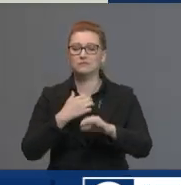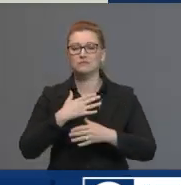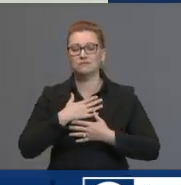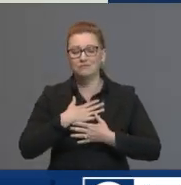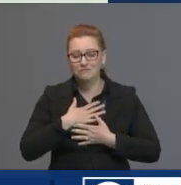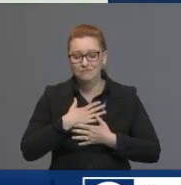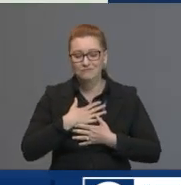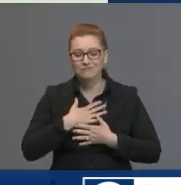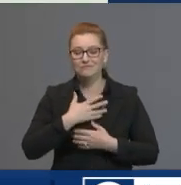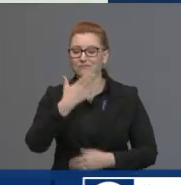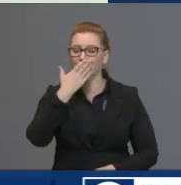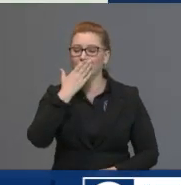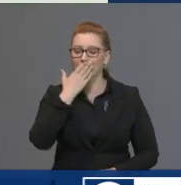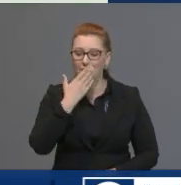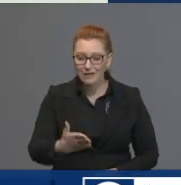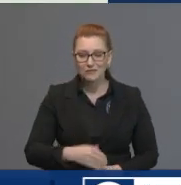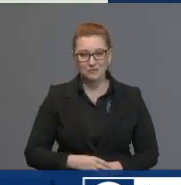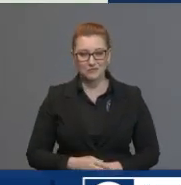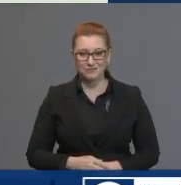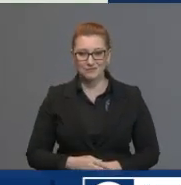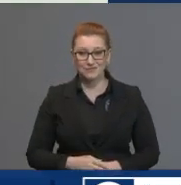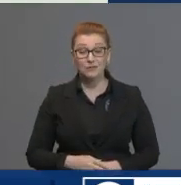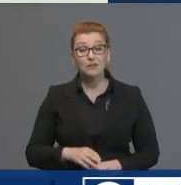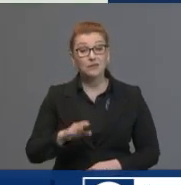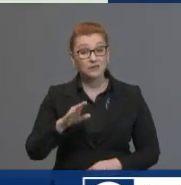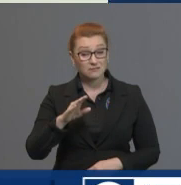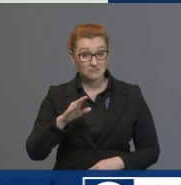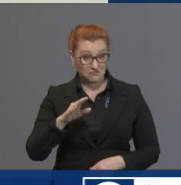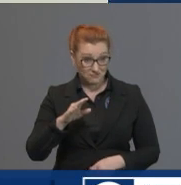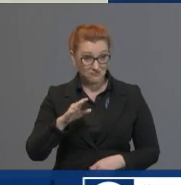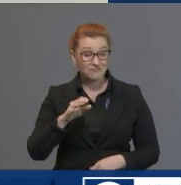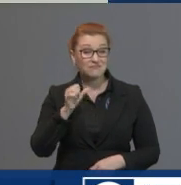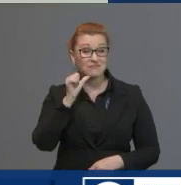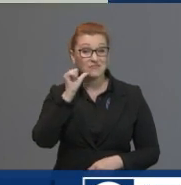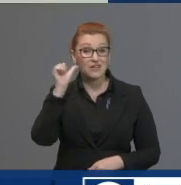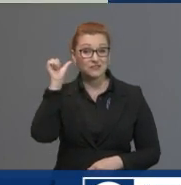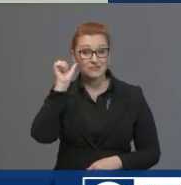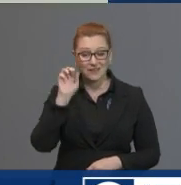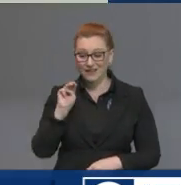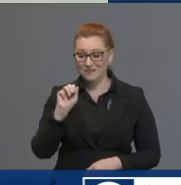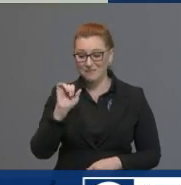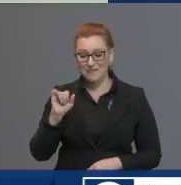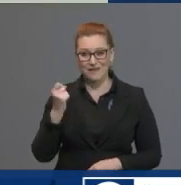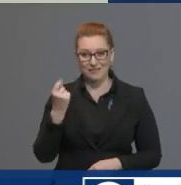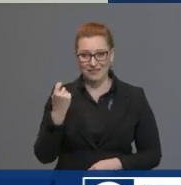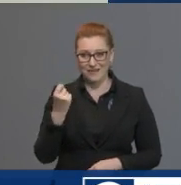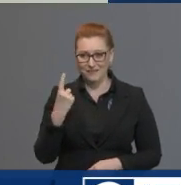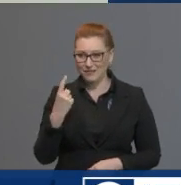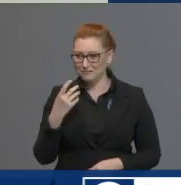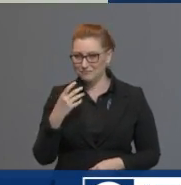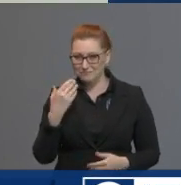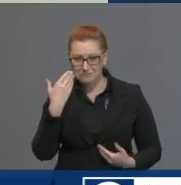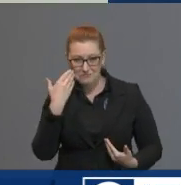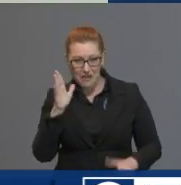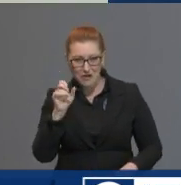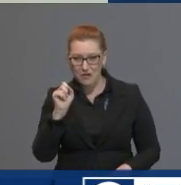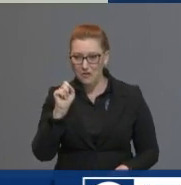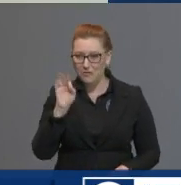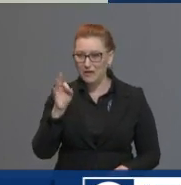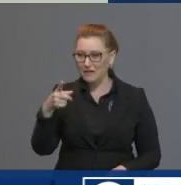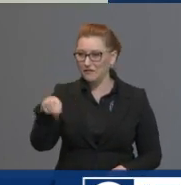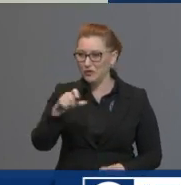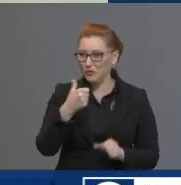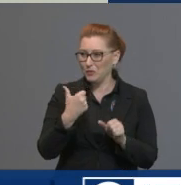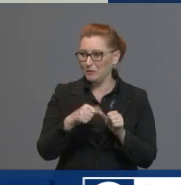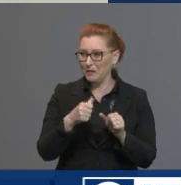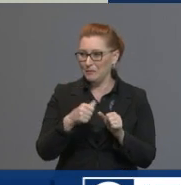grateful, and if you can remember, yesterday was May 11th. I don't know how many people